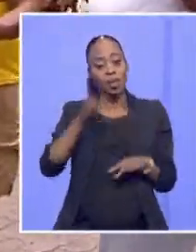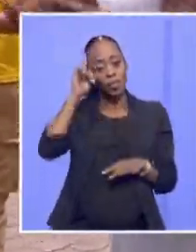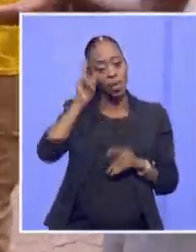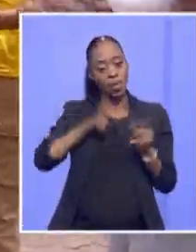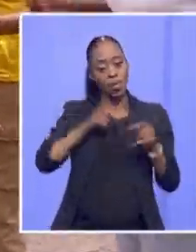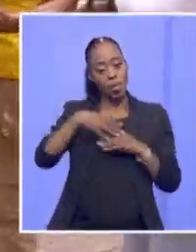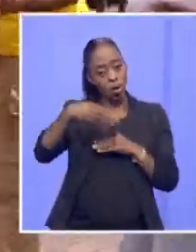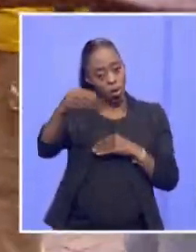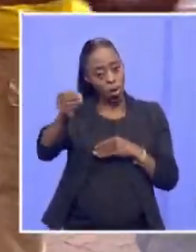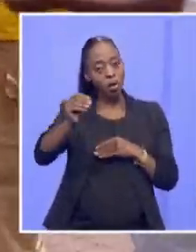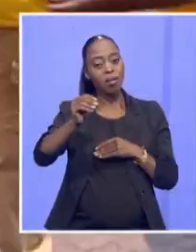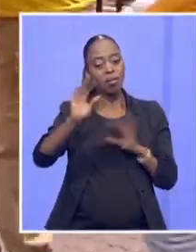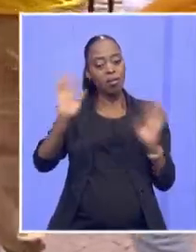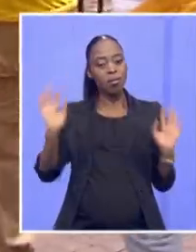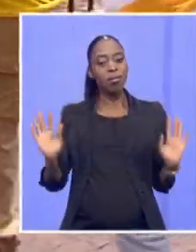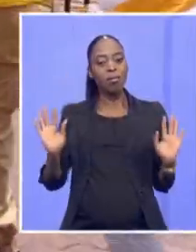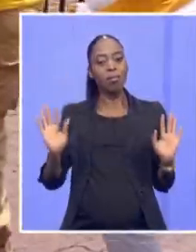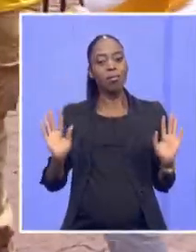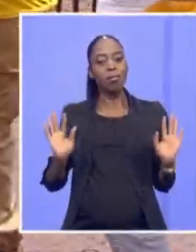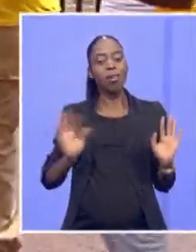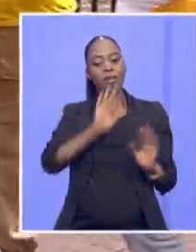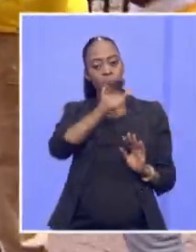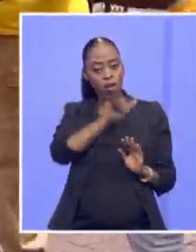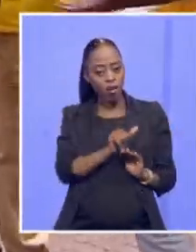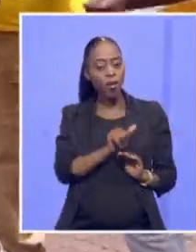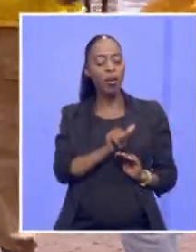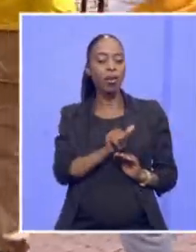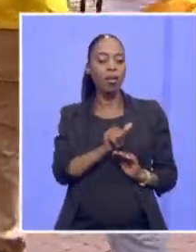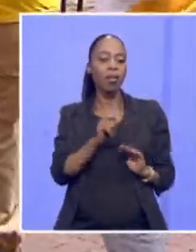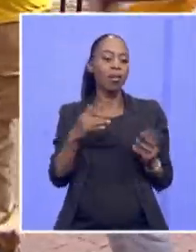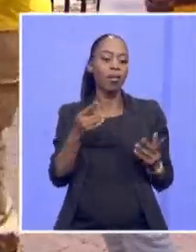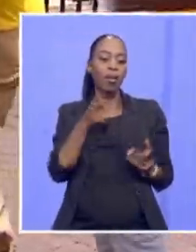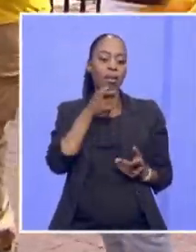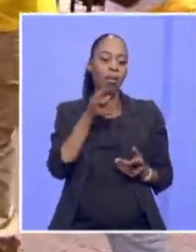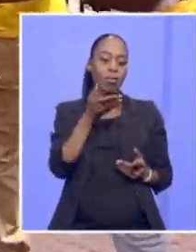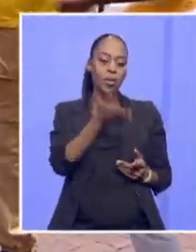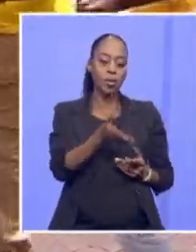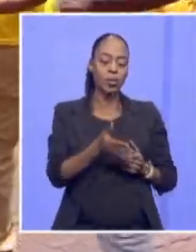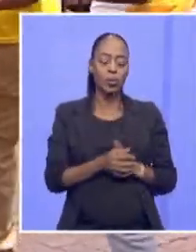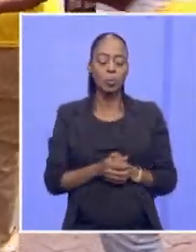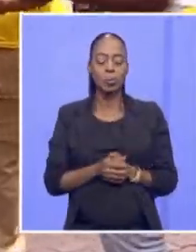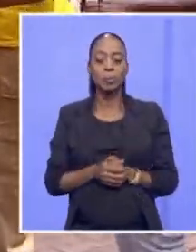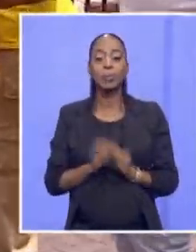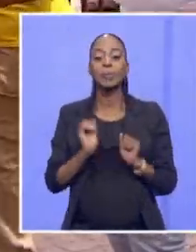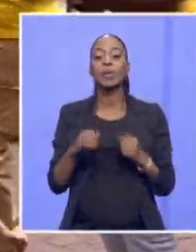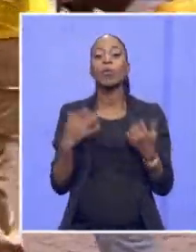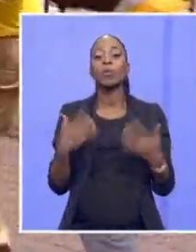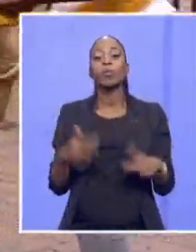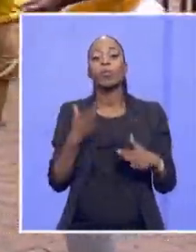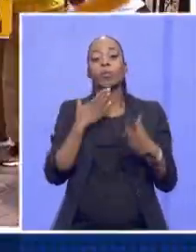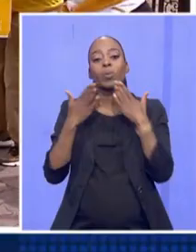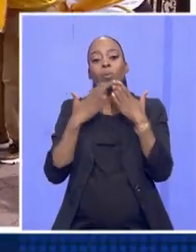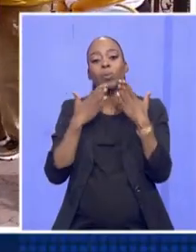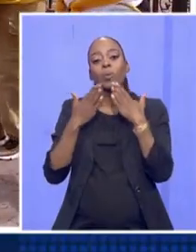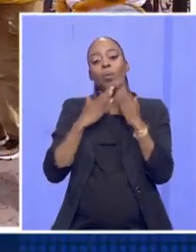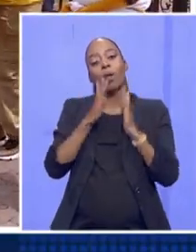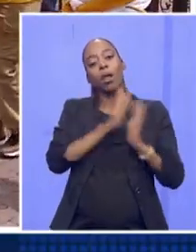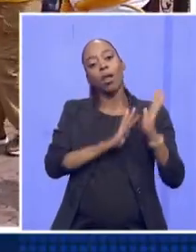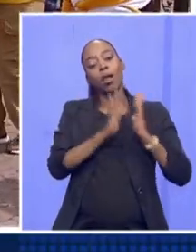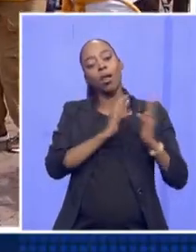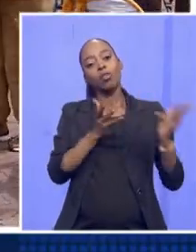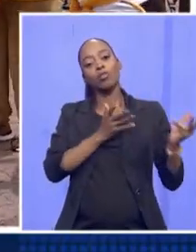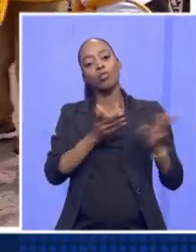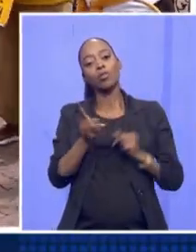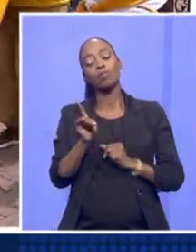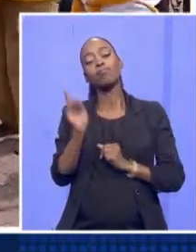get out of Azania, you would see as one of the comments there. Naledi? Yeah, Chriselda, thank you so much for that update. Chriselda Lewis speaking to us